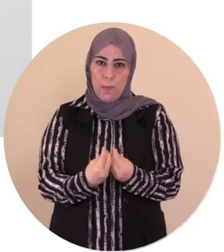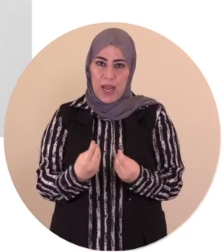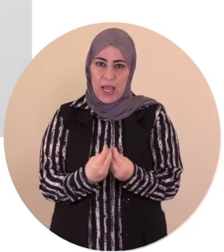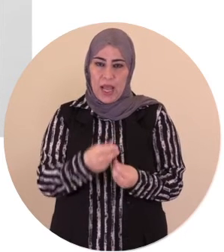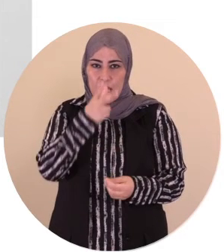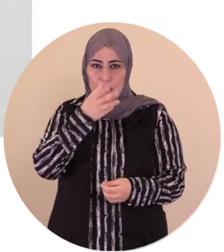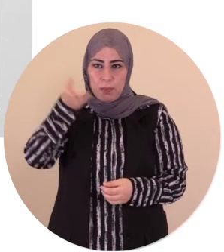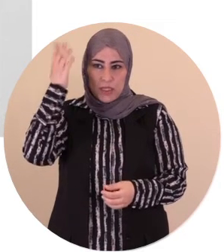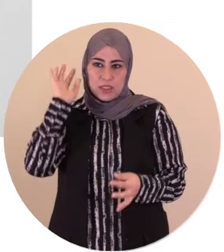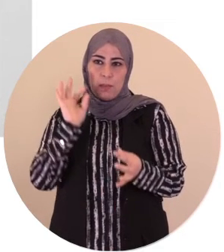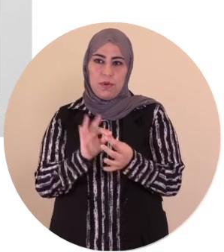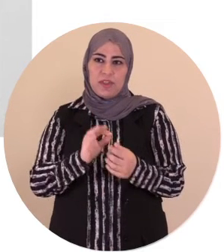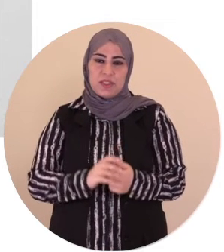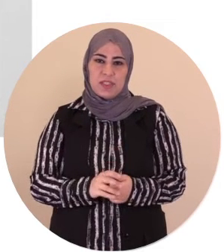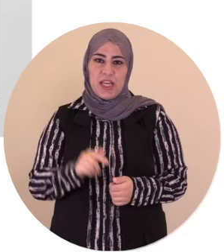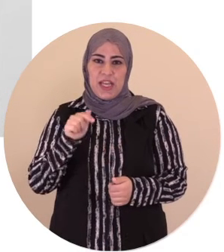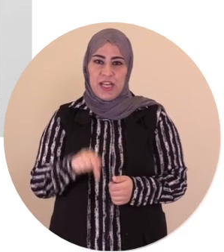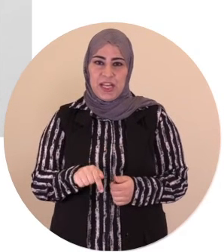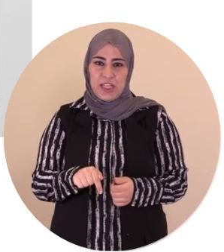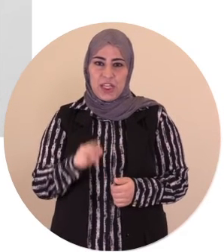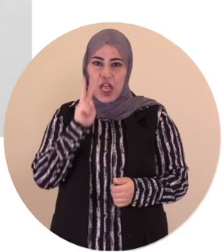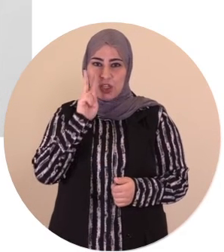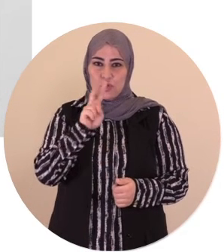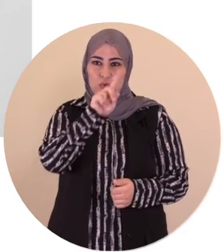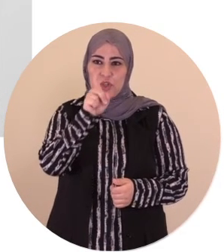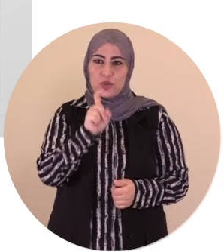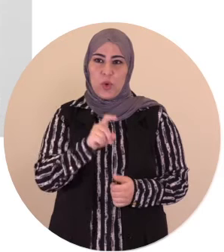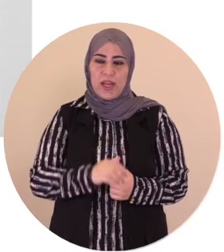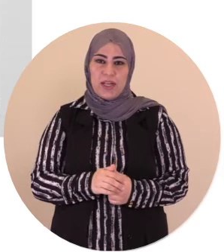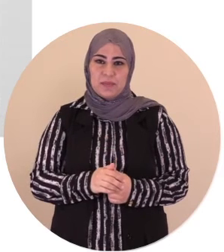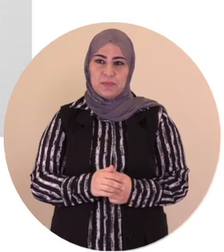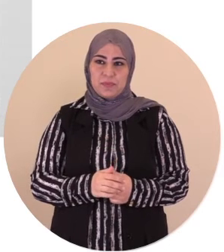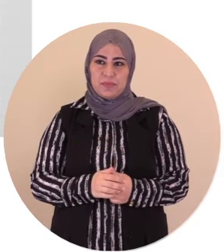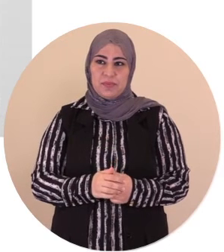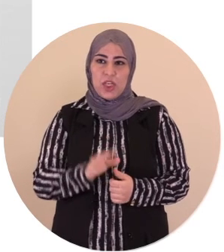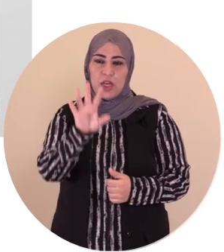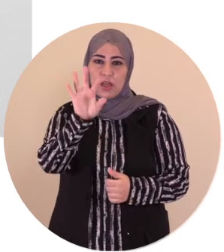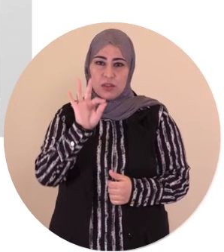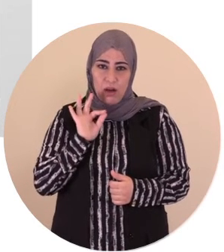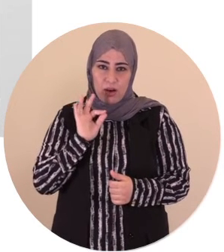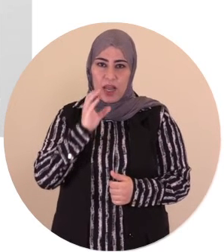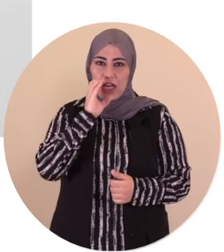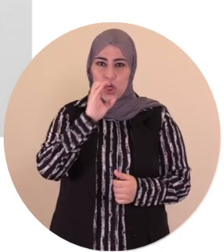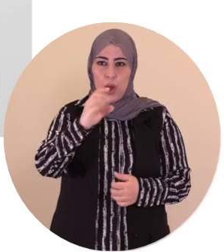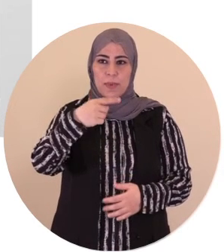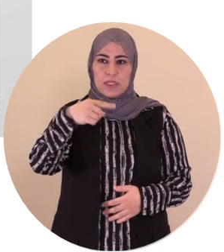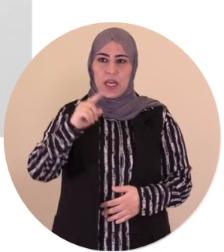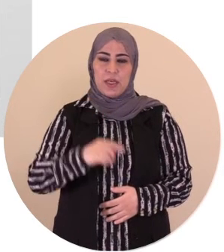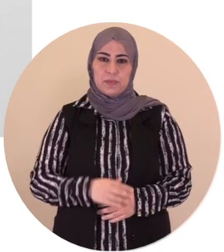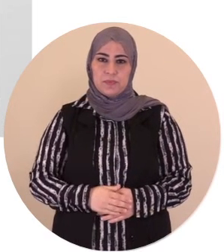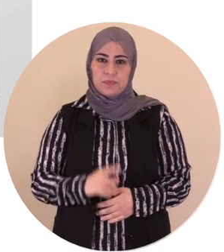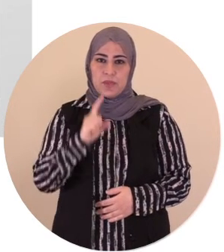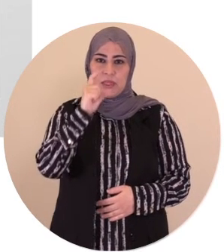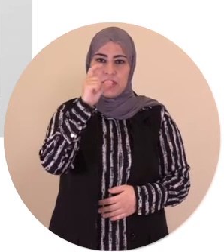how to type. Now it's time for an exercise. Let's look at it on the screen together. Choose the correct